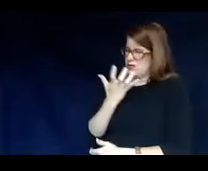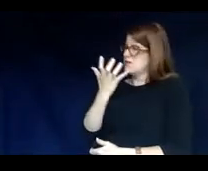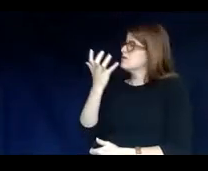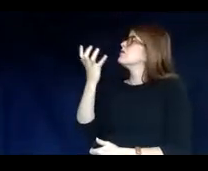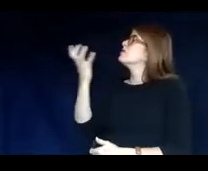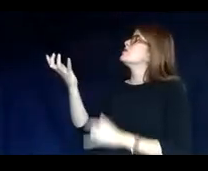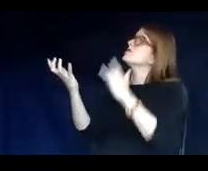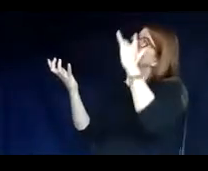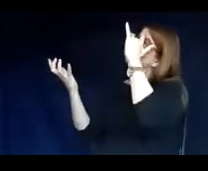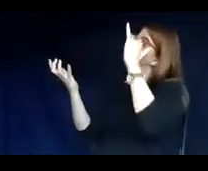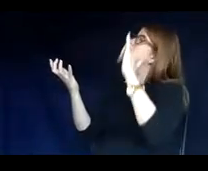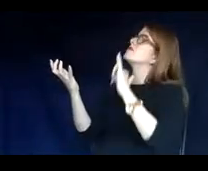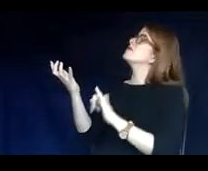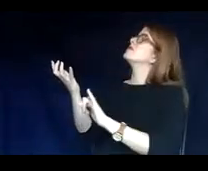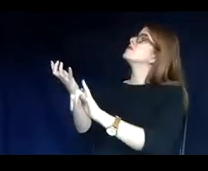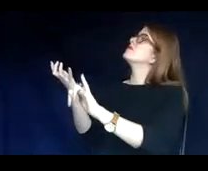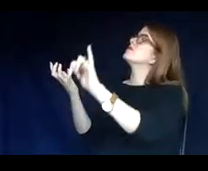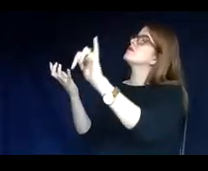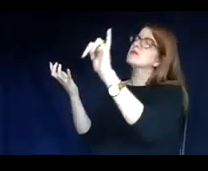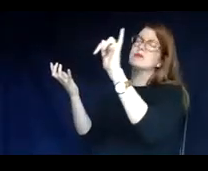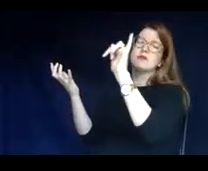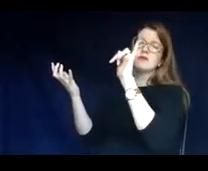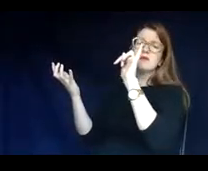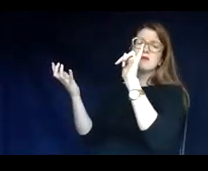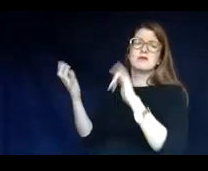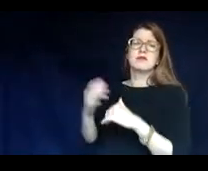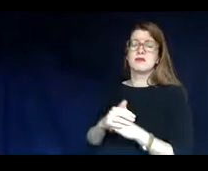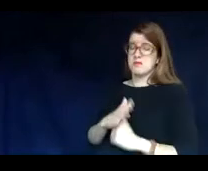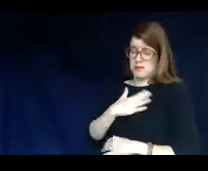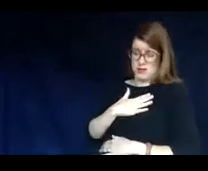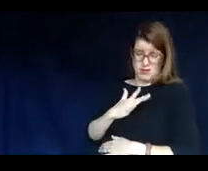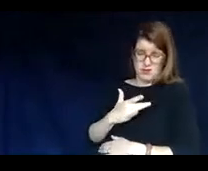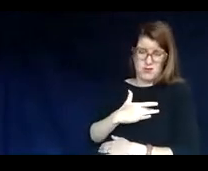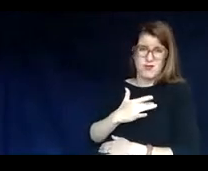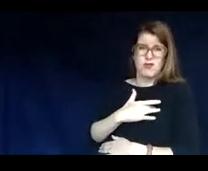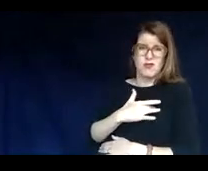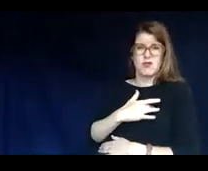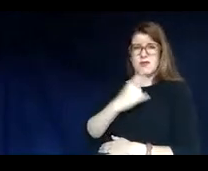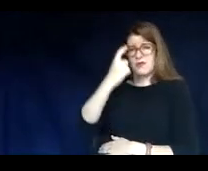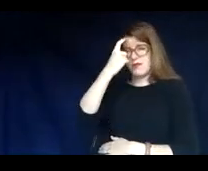My dreams and words, my heart is yours forever, my plans in the sky.